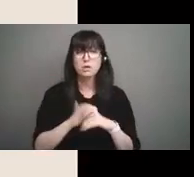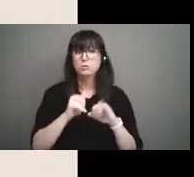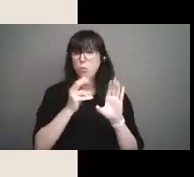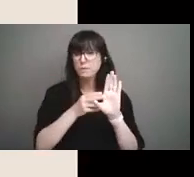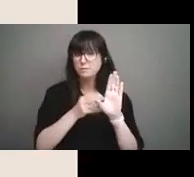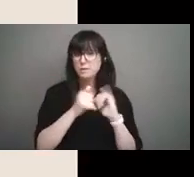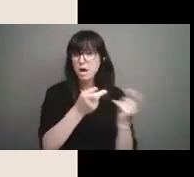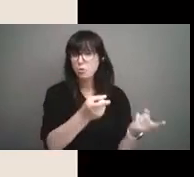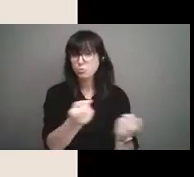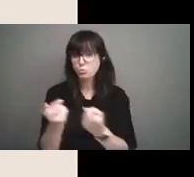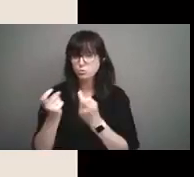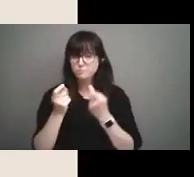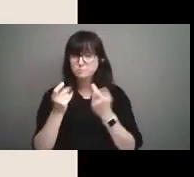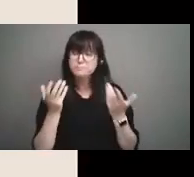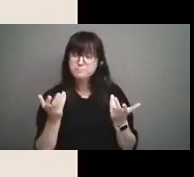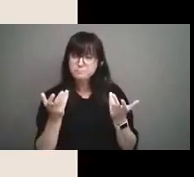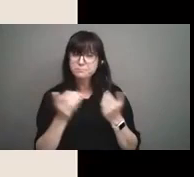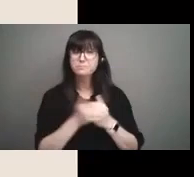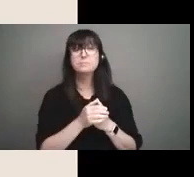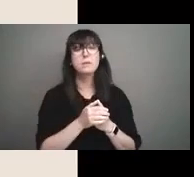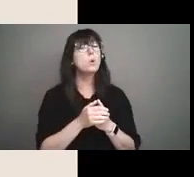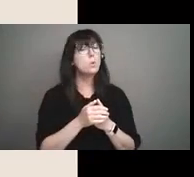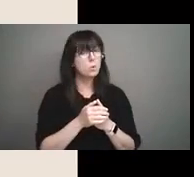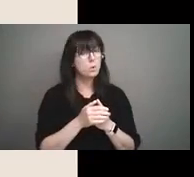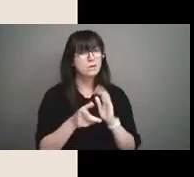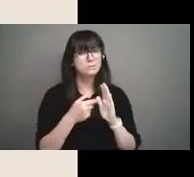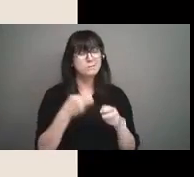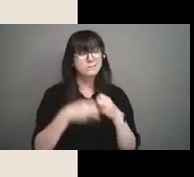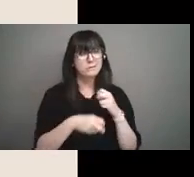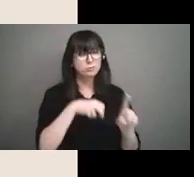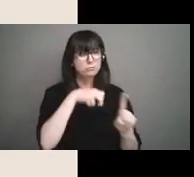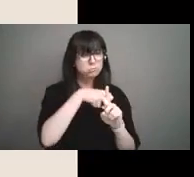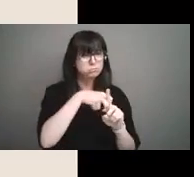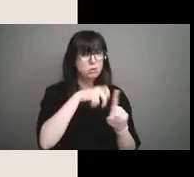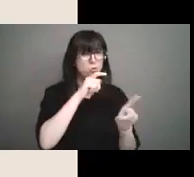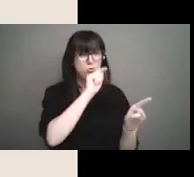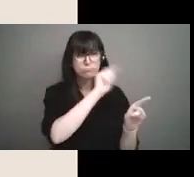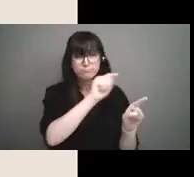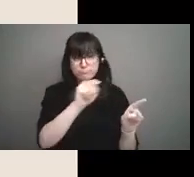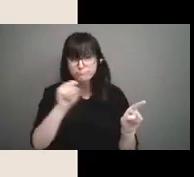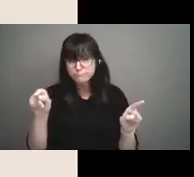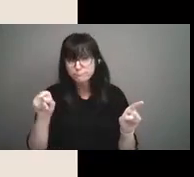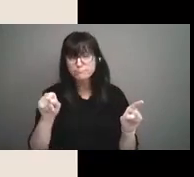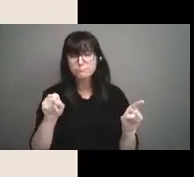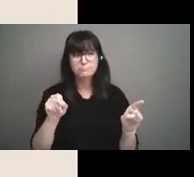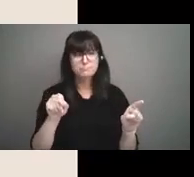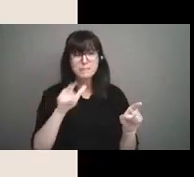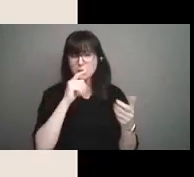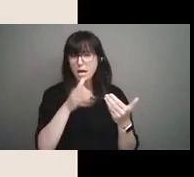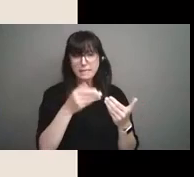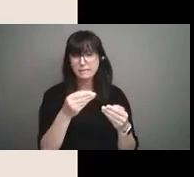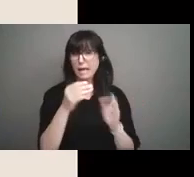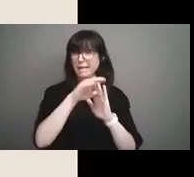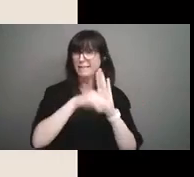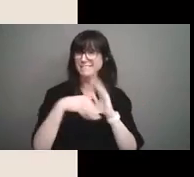the support, another learning is that it's very hard to identify these older adults. It's not an easy, here's the list, go